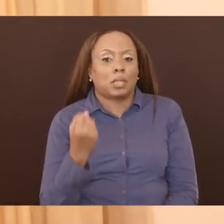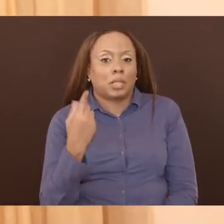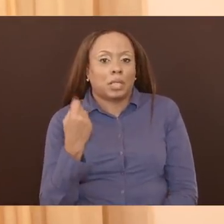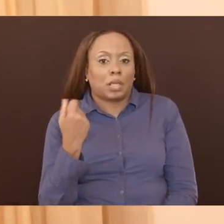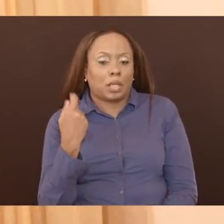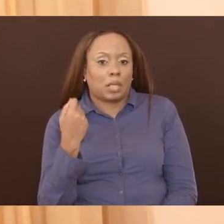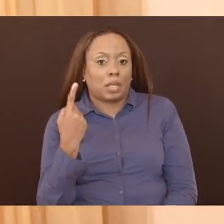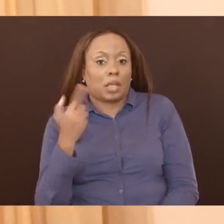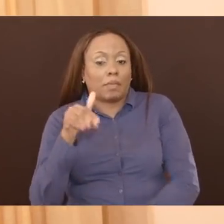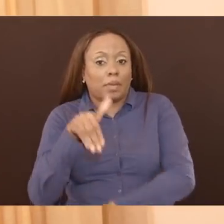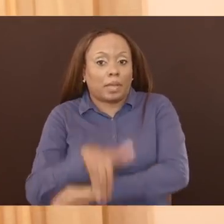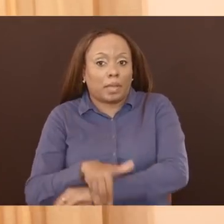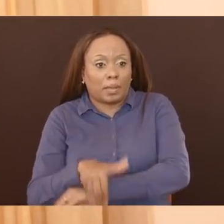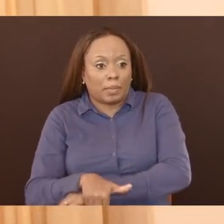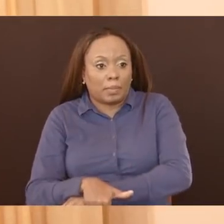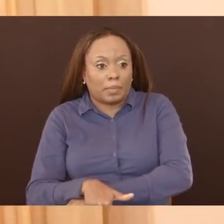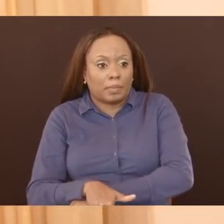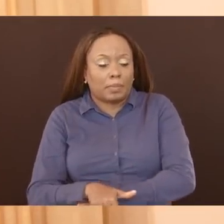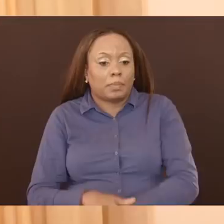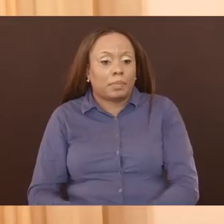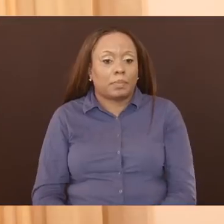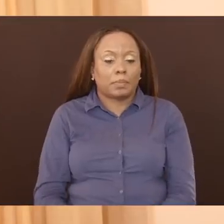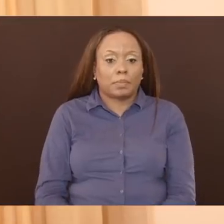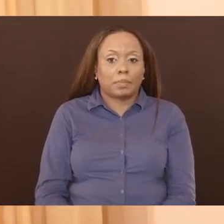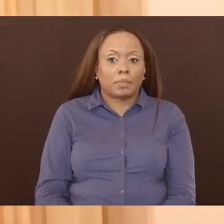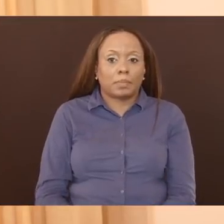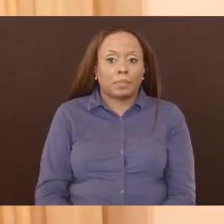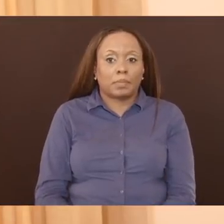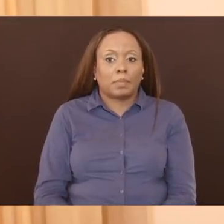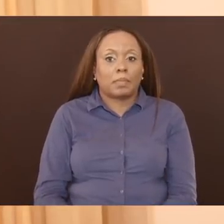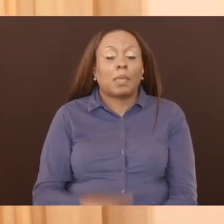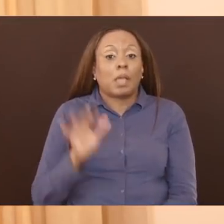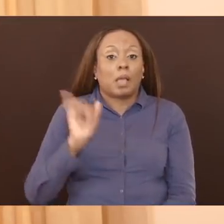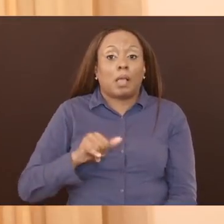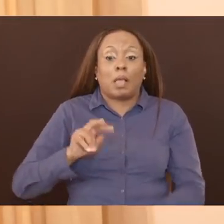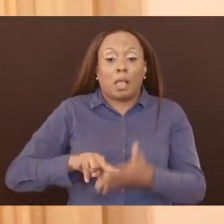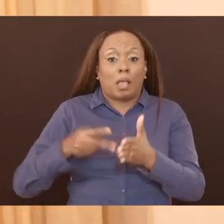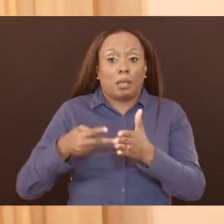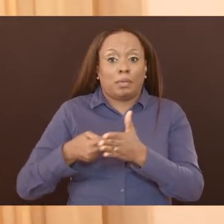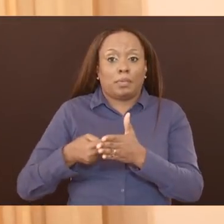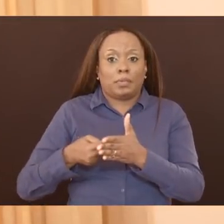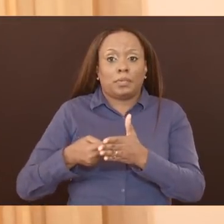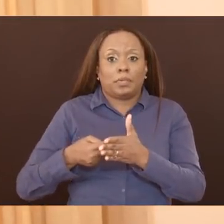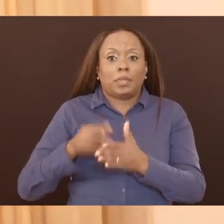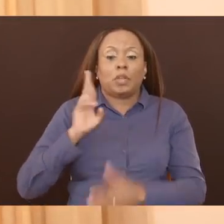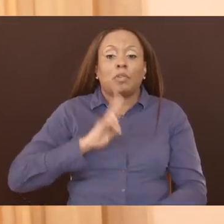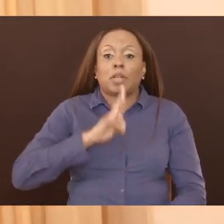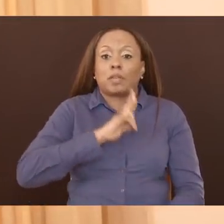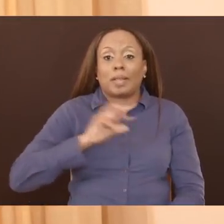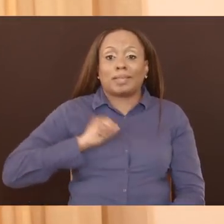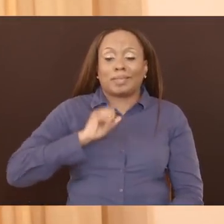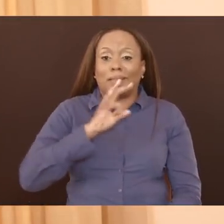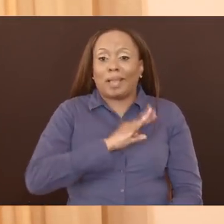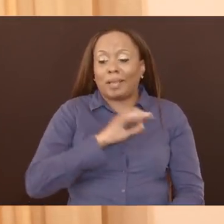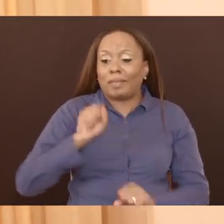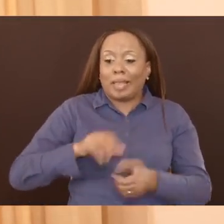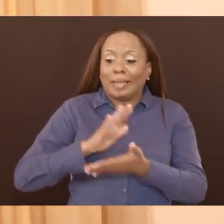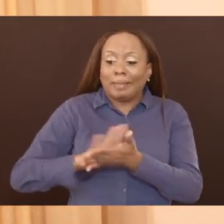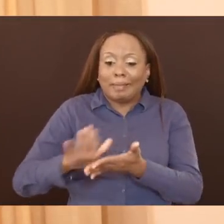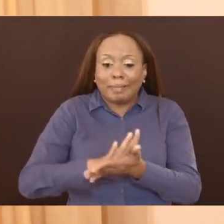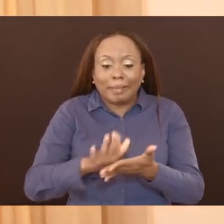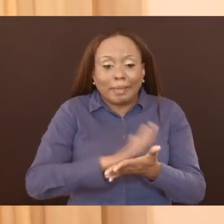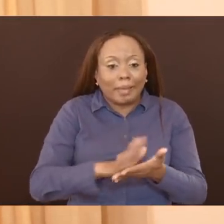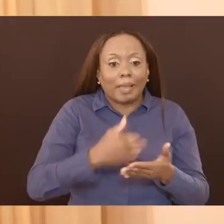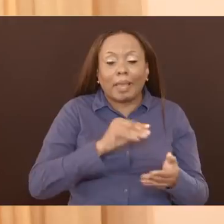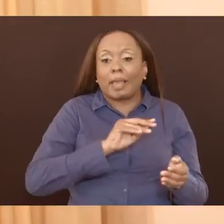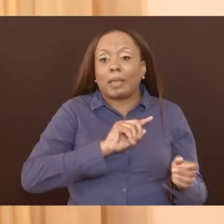6. It means on Sundays, and that will allow them to be able to clean up and to get